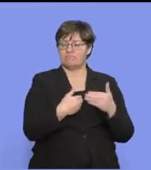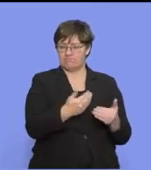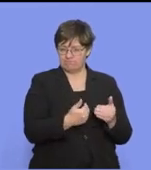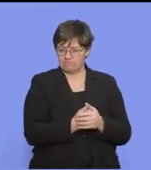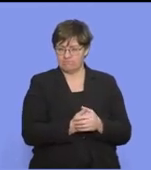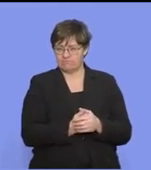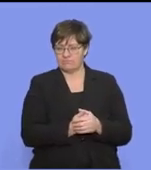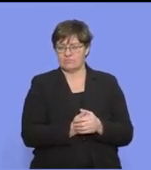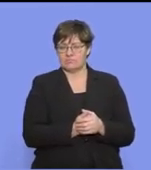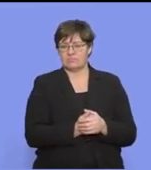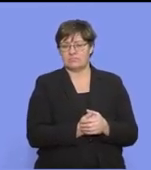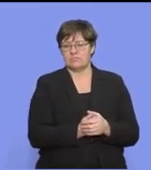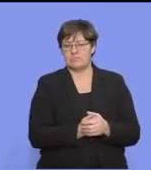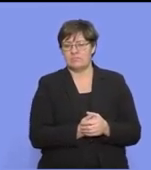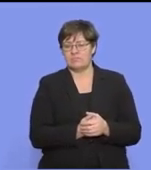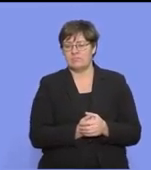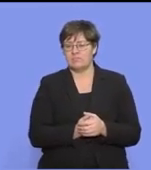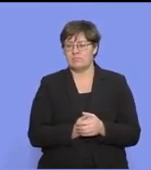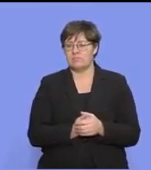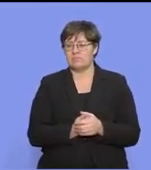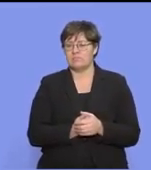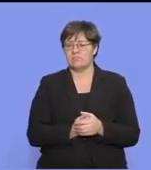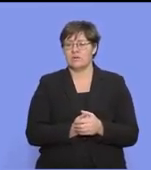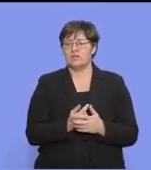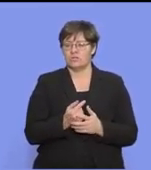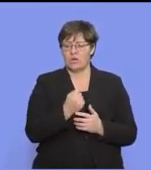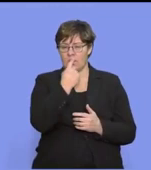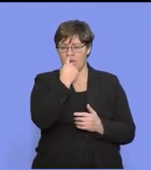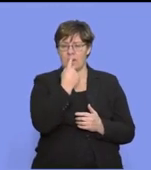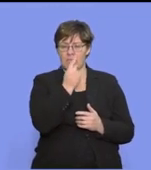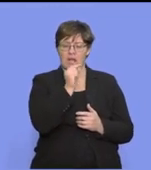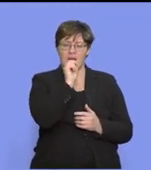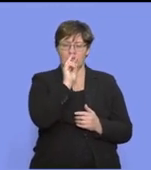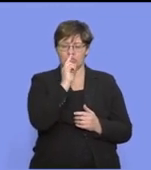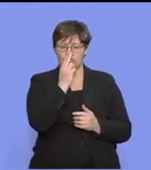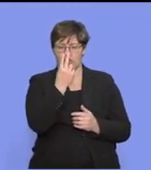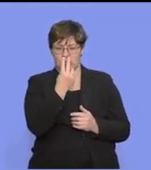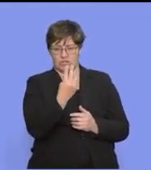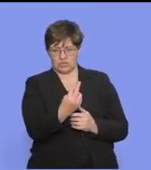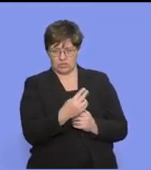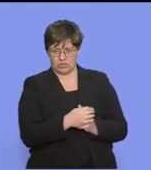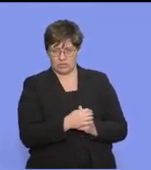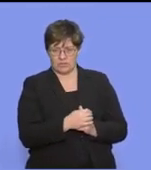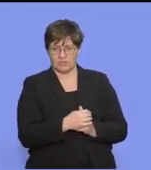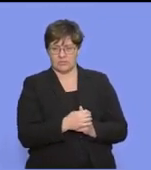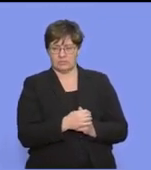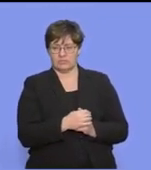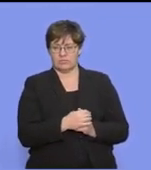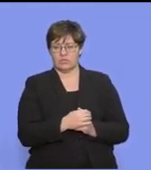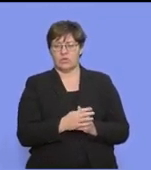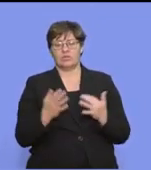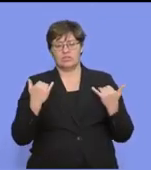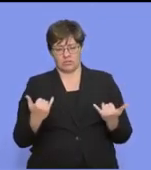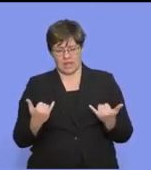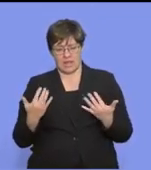birds, and as time goes by, you can see here's time as it goes past, so the beaks gradually